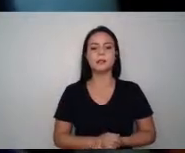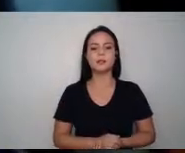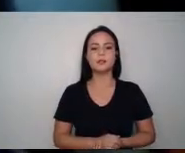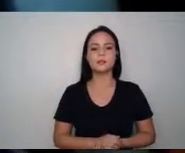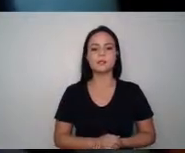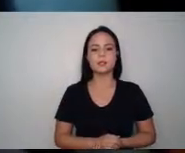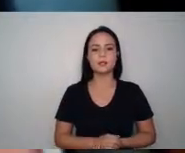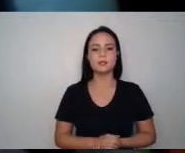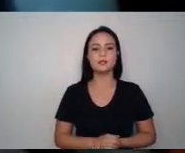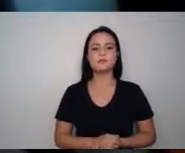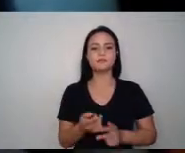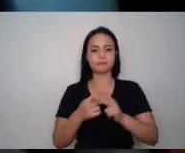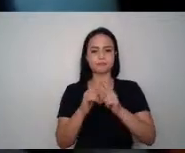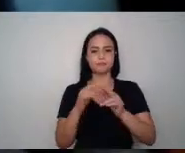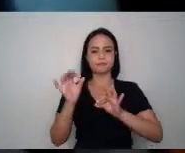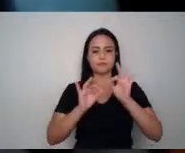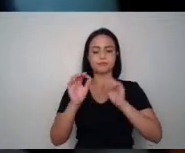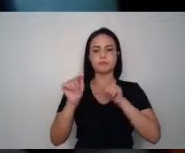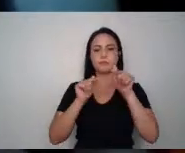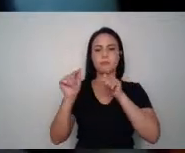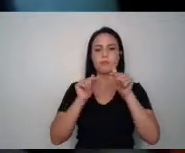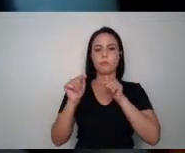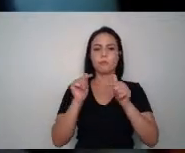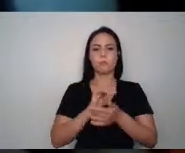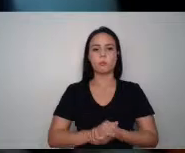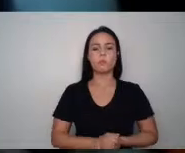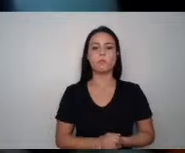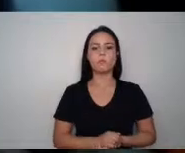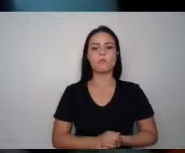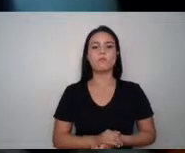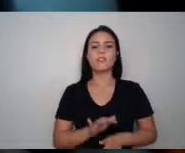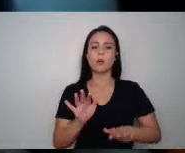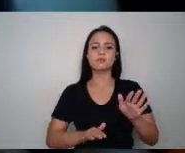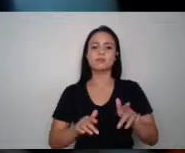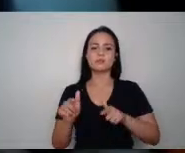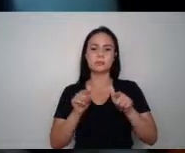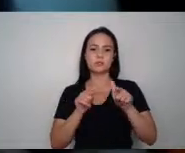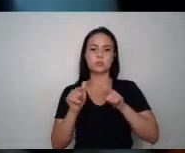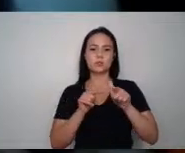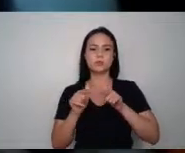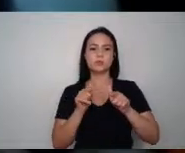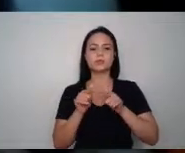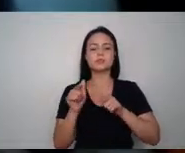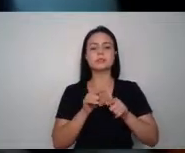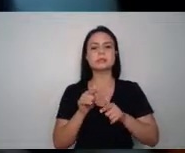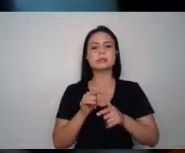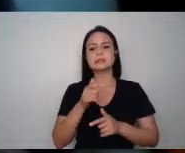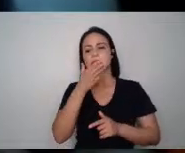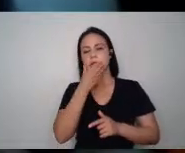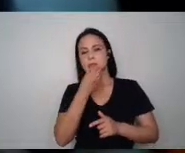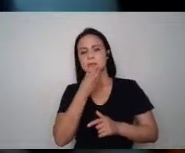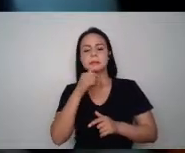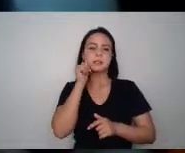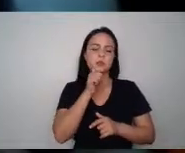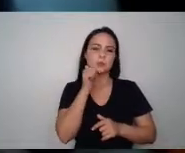many accidents can decrease. Of some workers